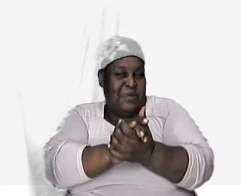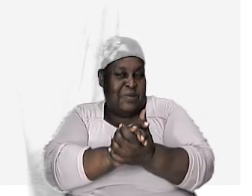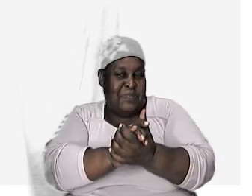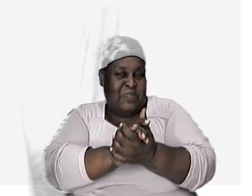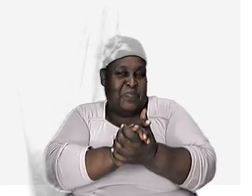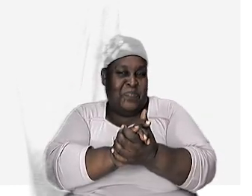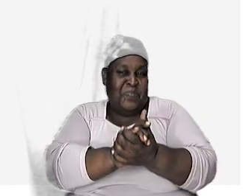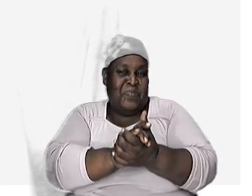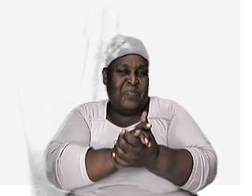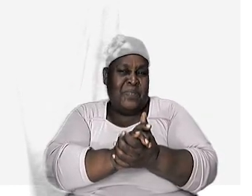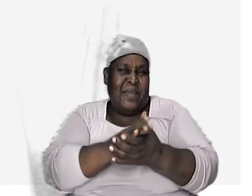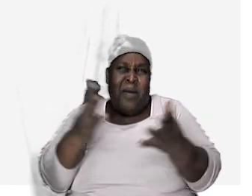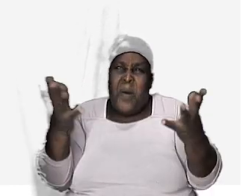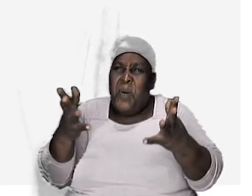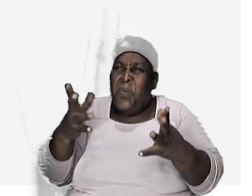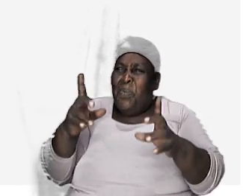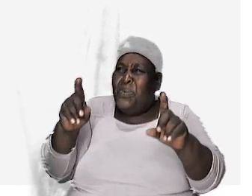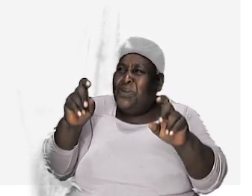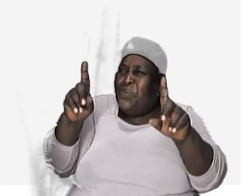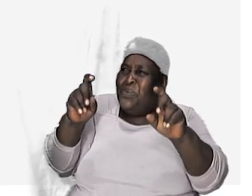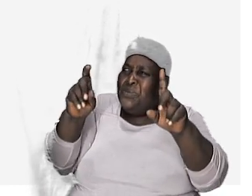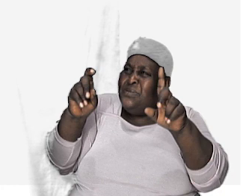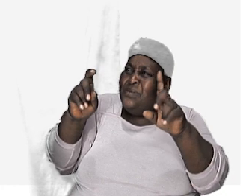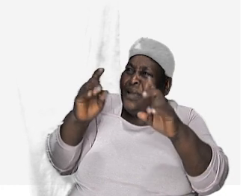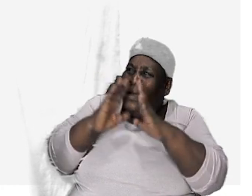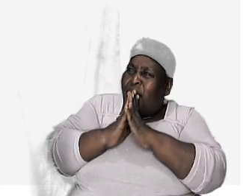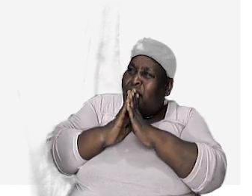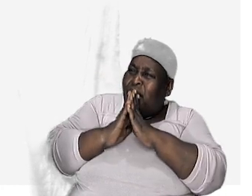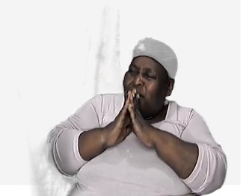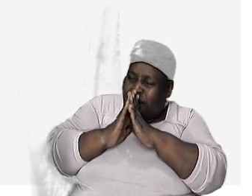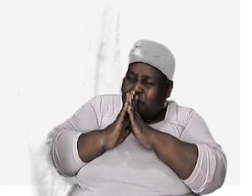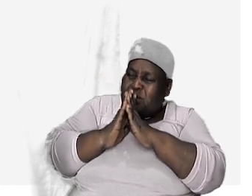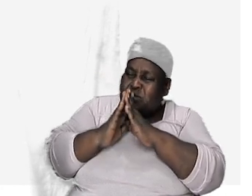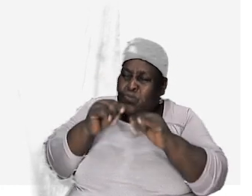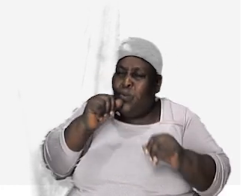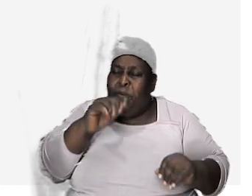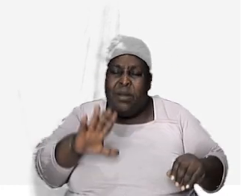What a question to ask the woman. And the Bible